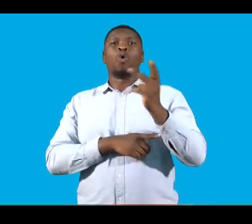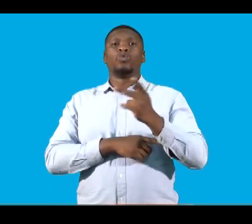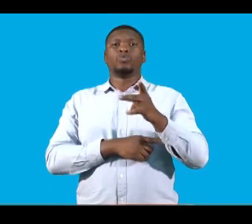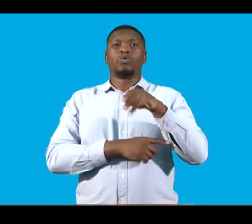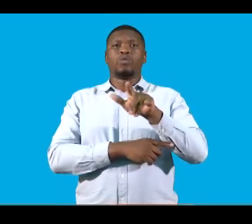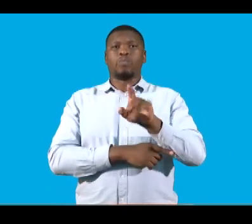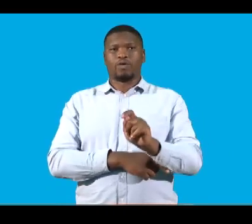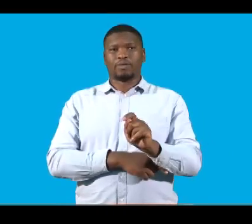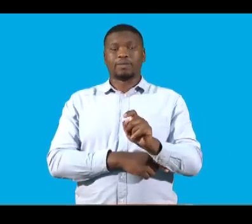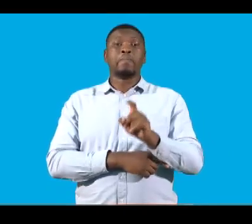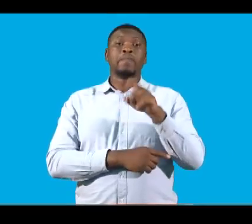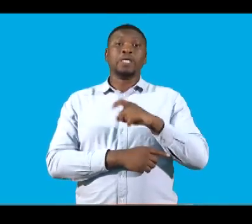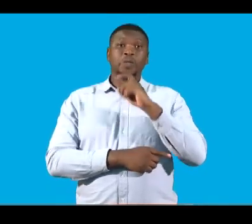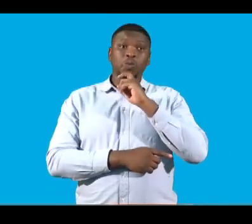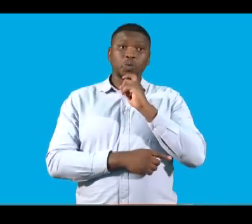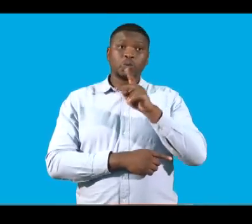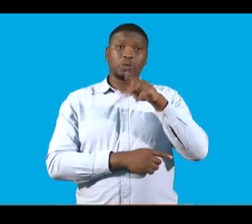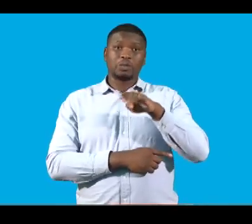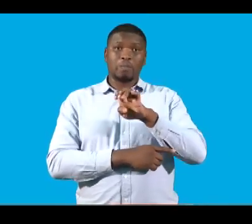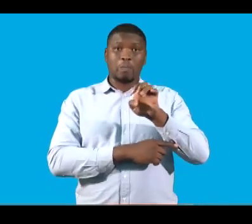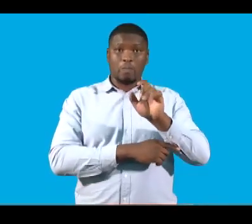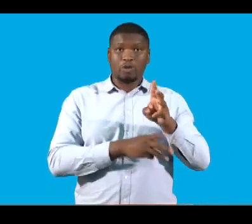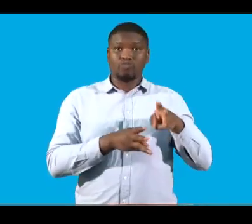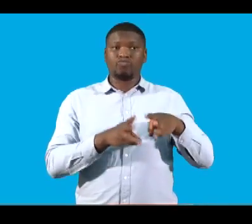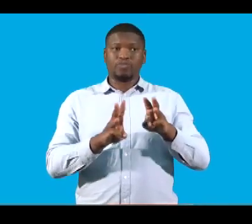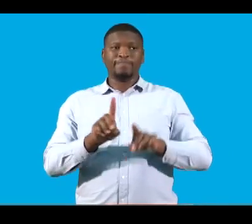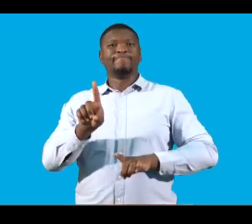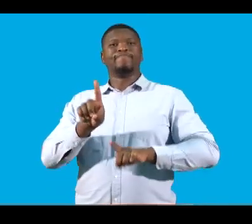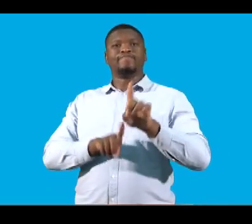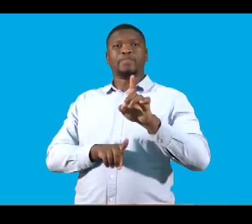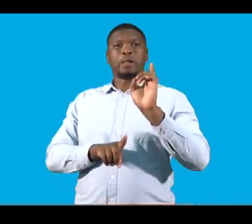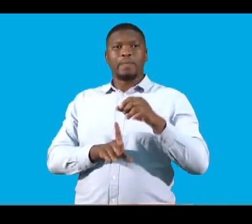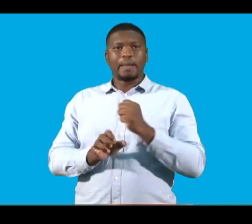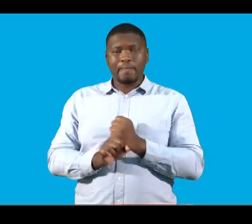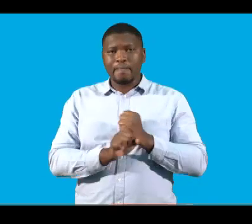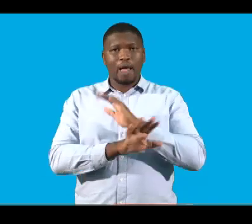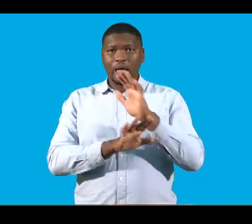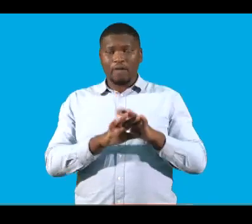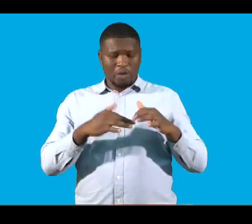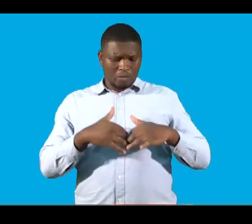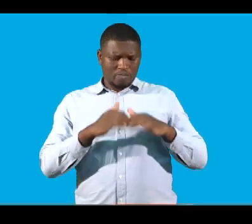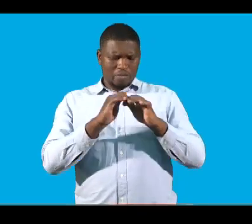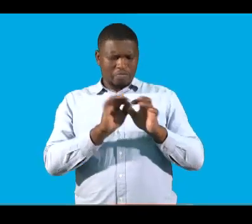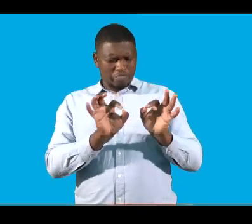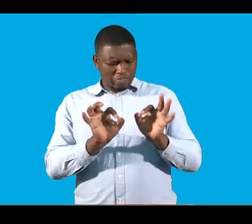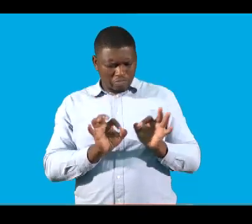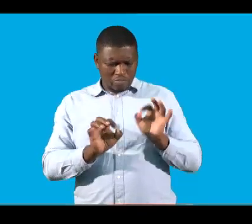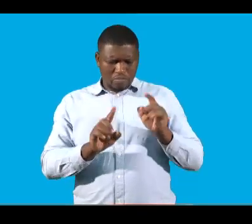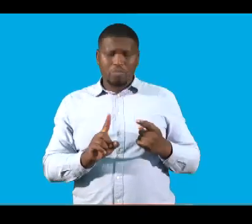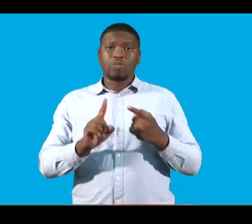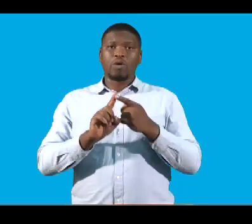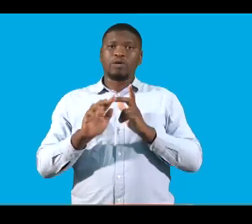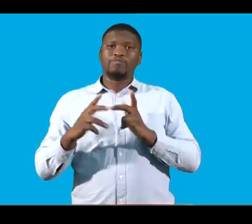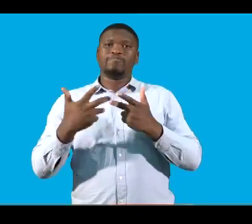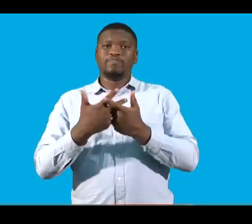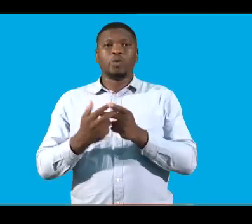You must be able to use the Peel method successfully, and you must be able to formulate in a precise and detailed manner so